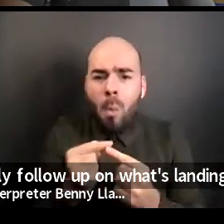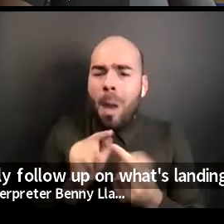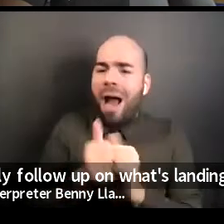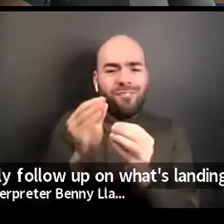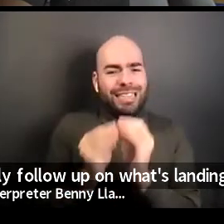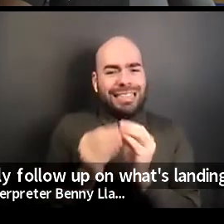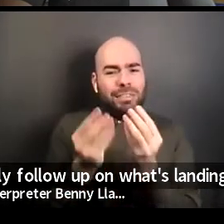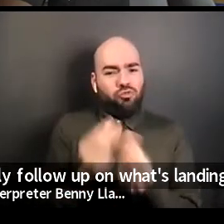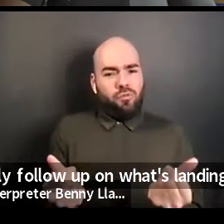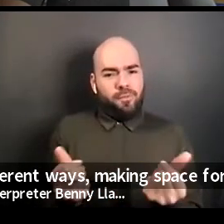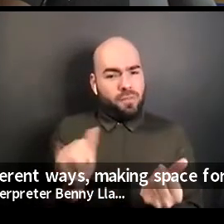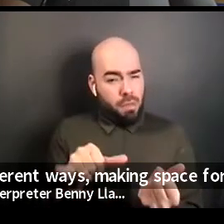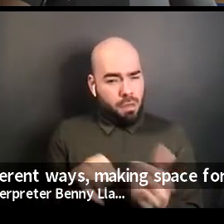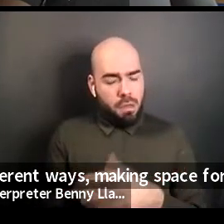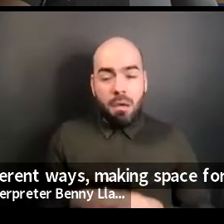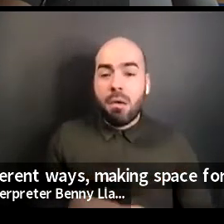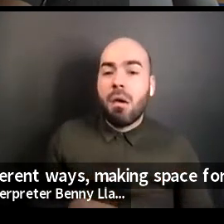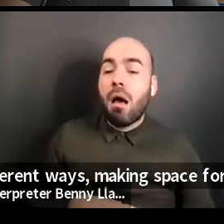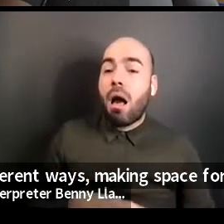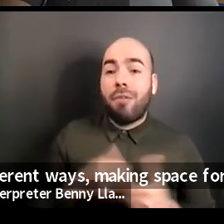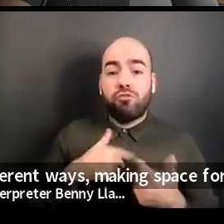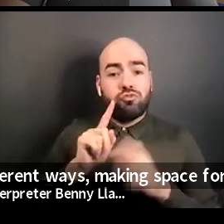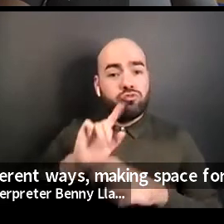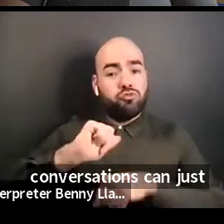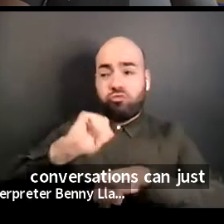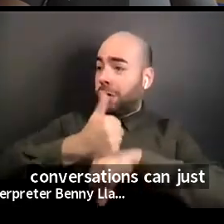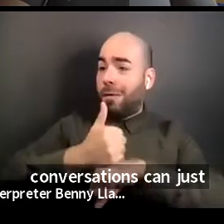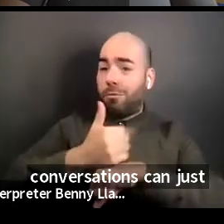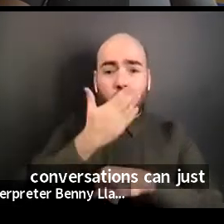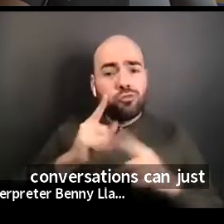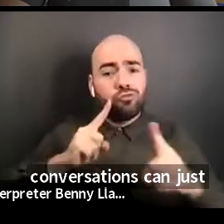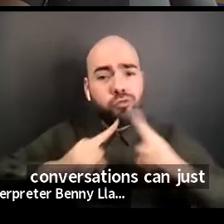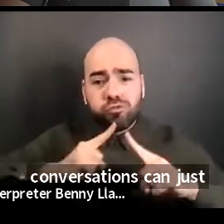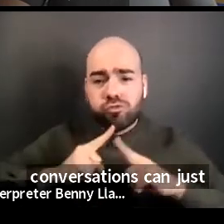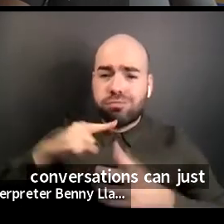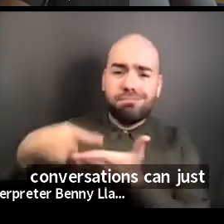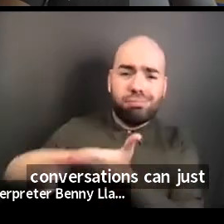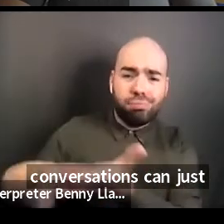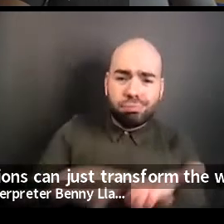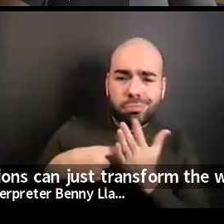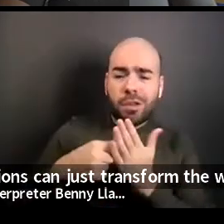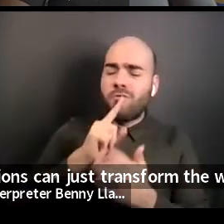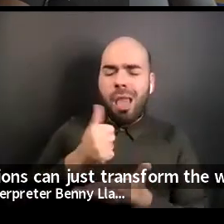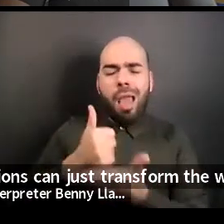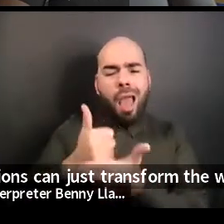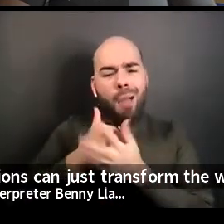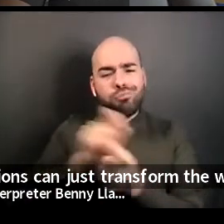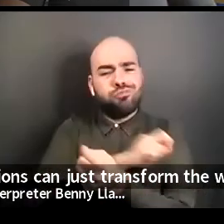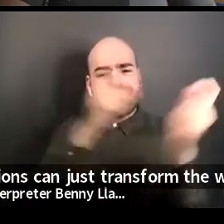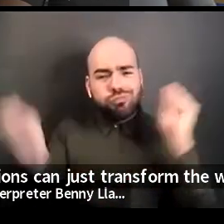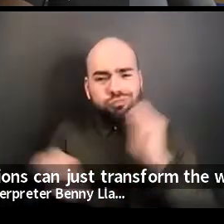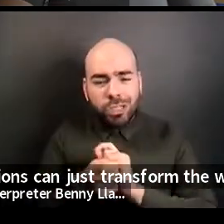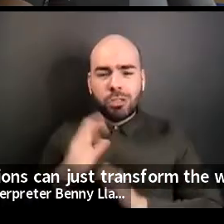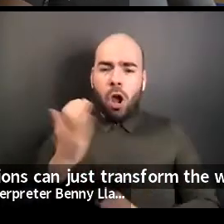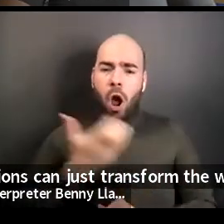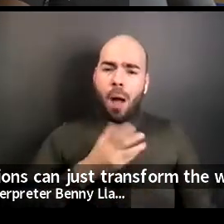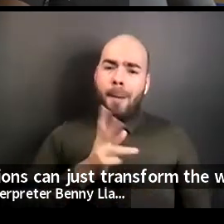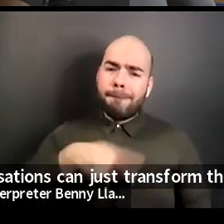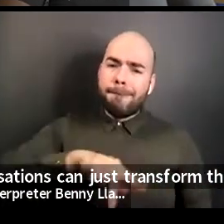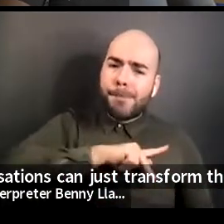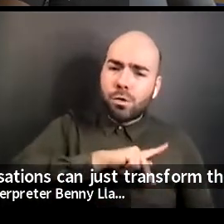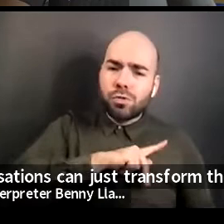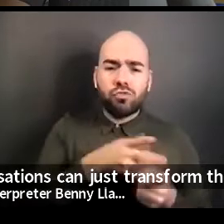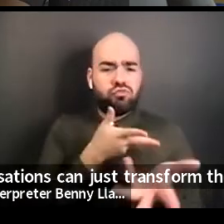open conversations that can just transform the way that we are interpersonally interacting with each other on a